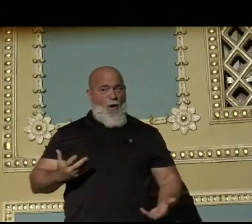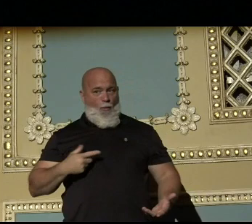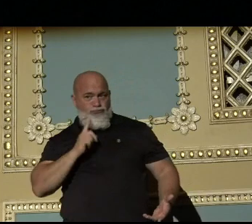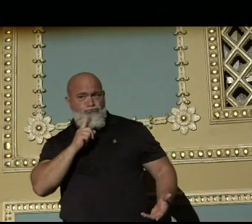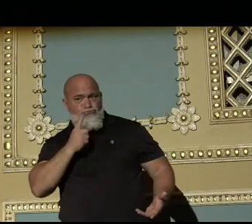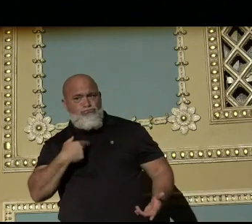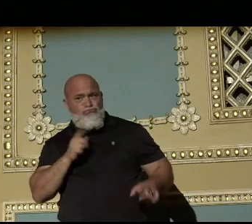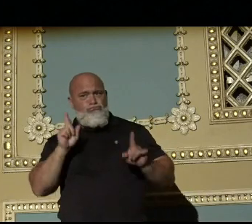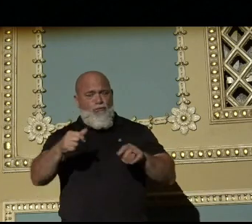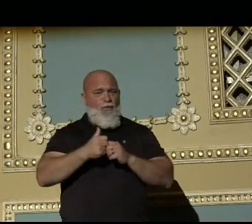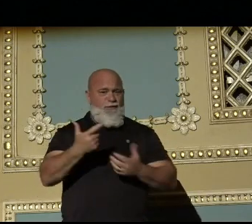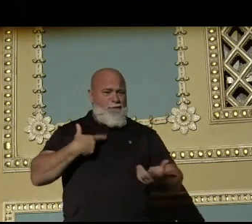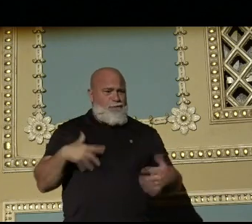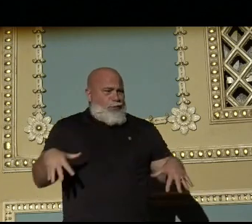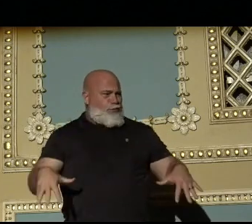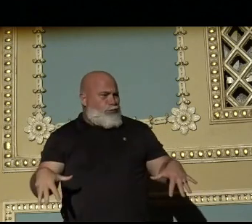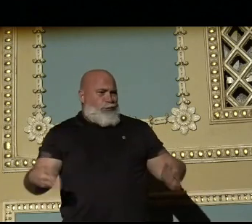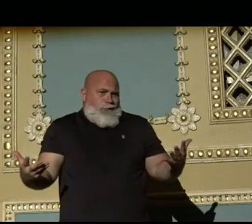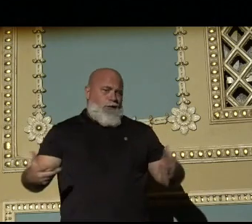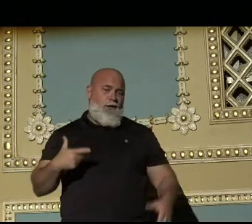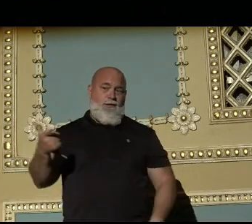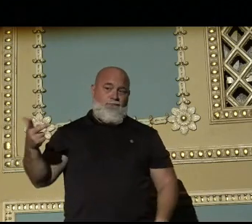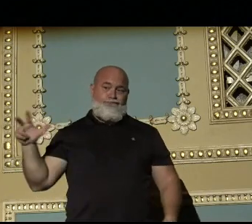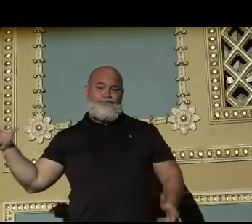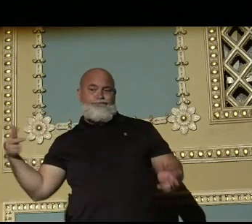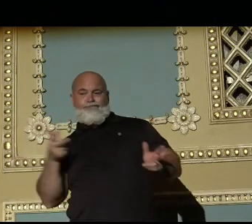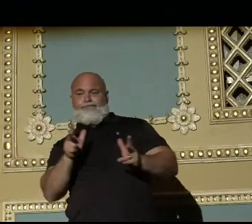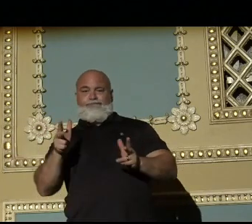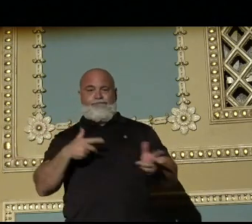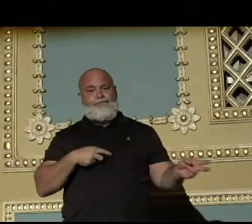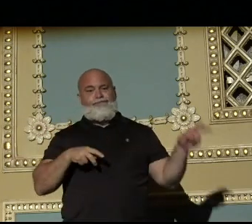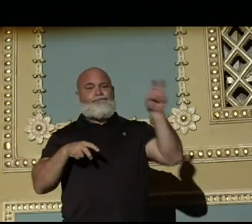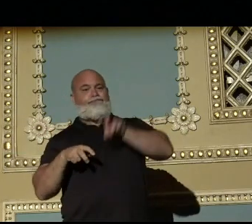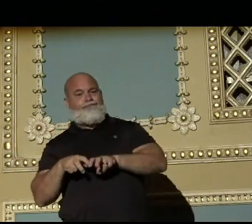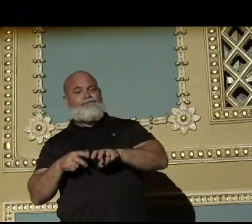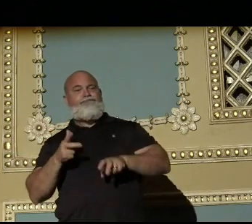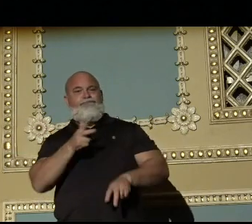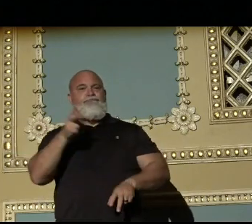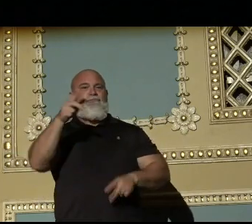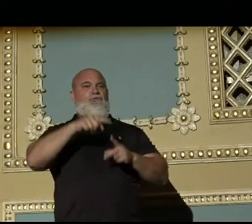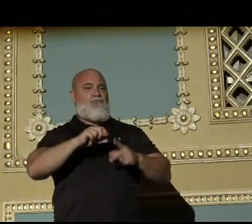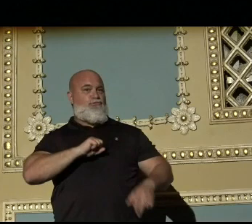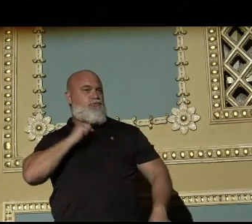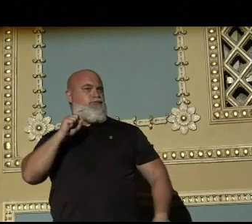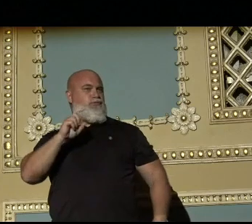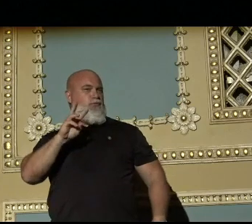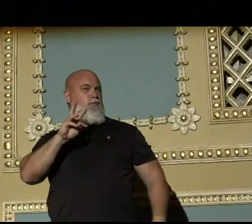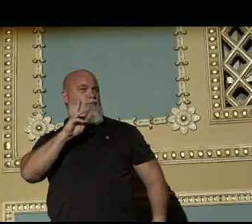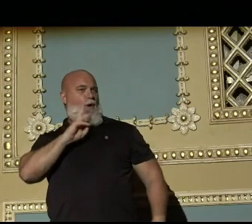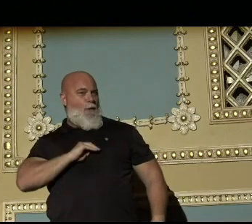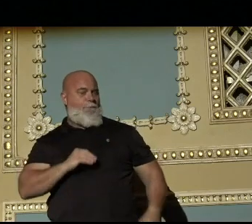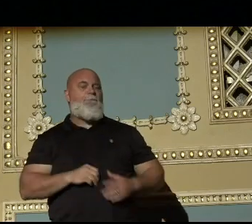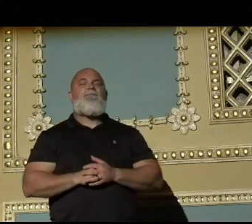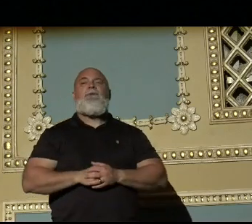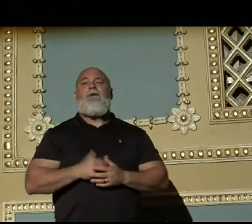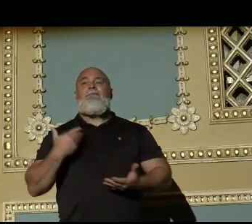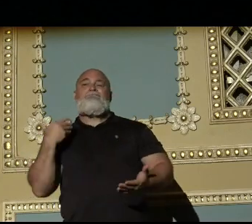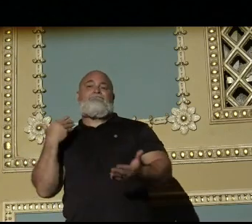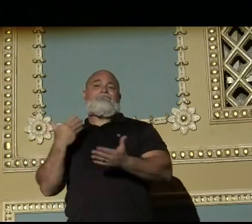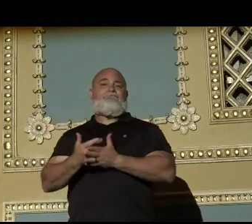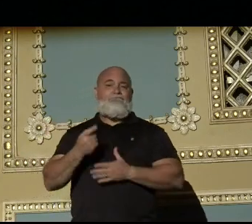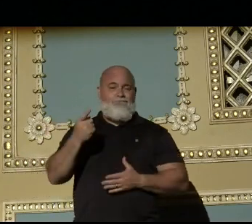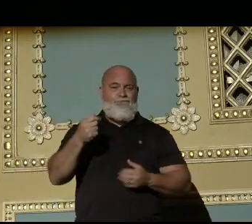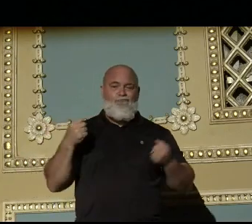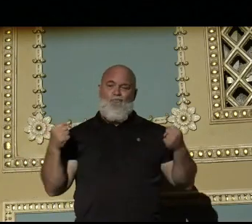not doing anything. So he picked me up, and we went to Super Walmart. And we got there, and all of a sudden we start